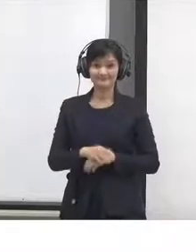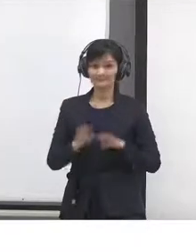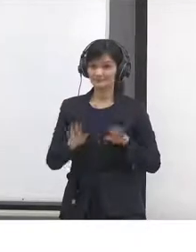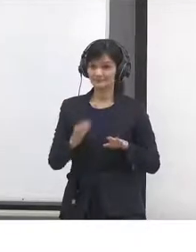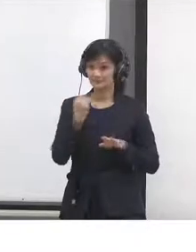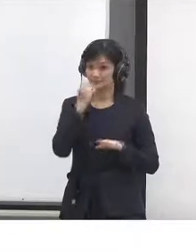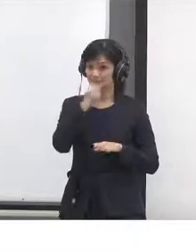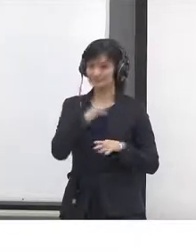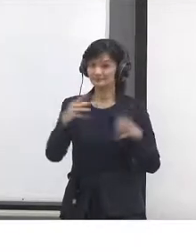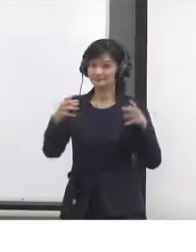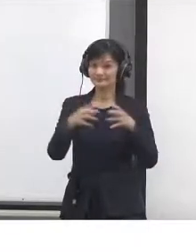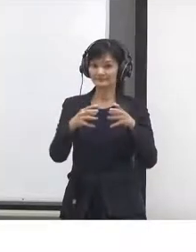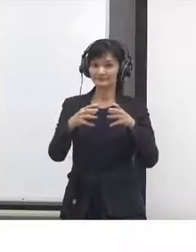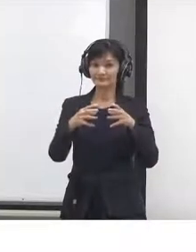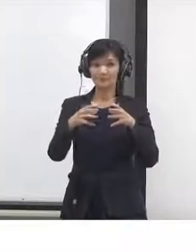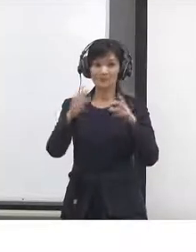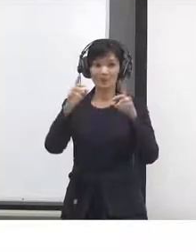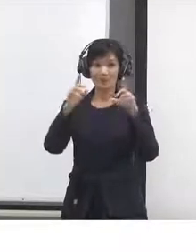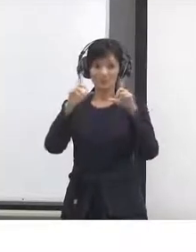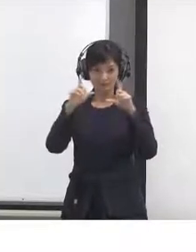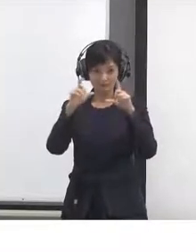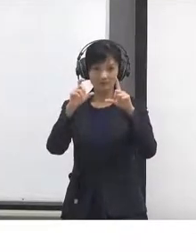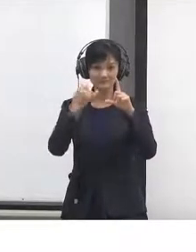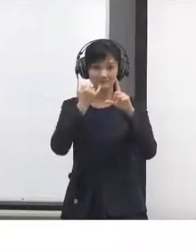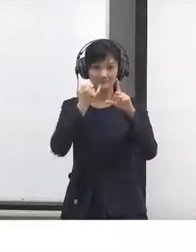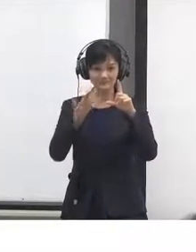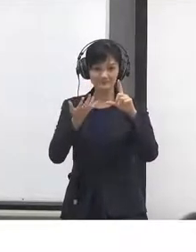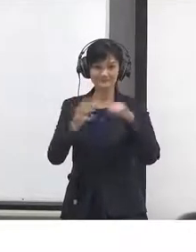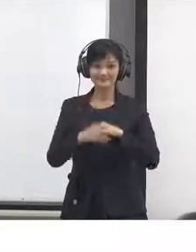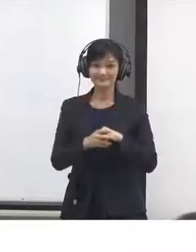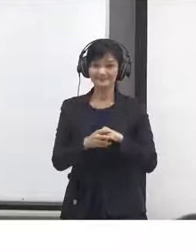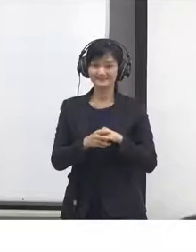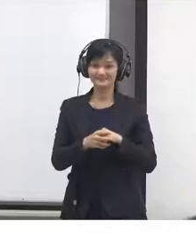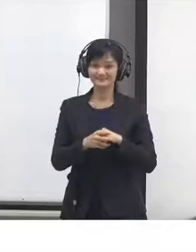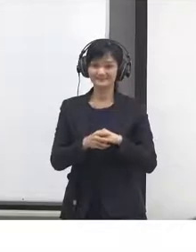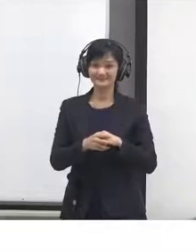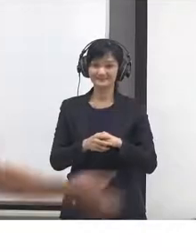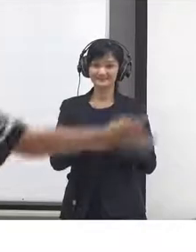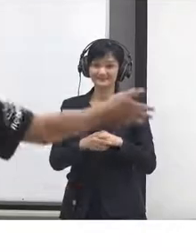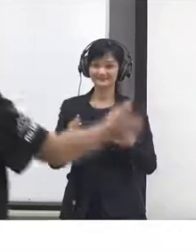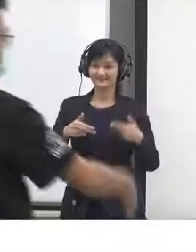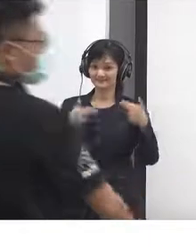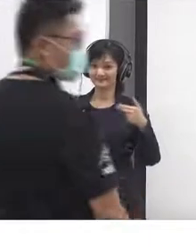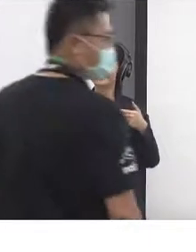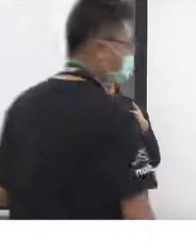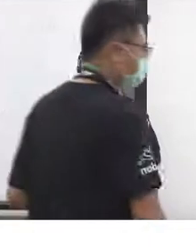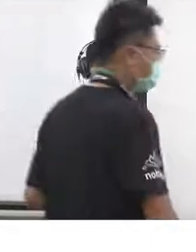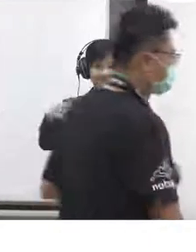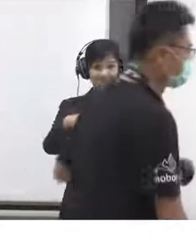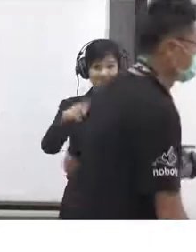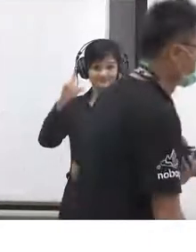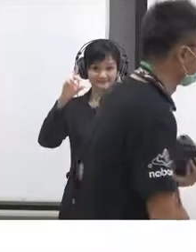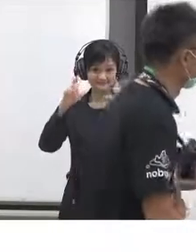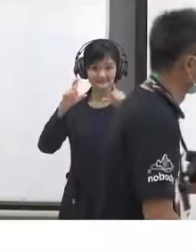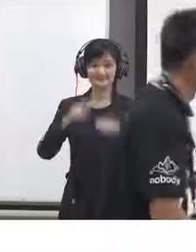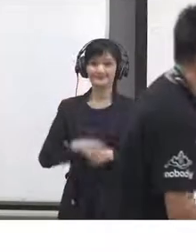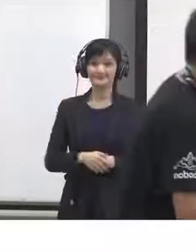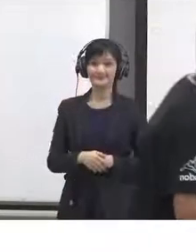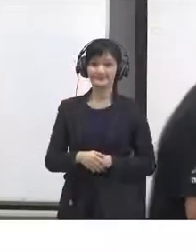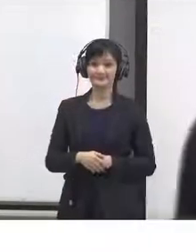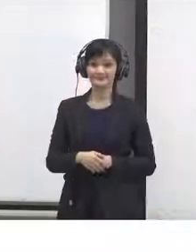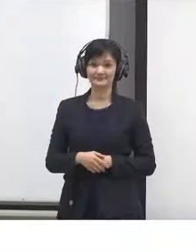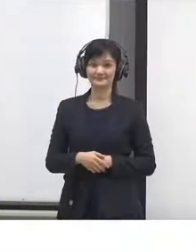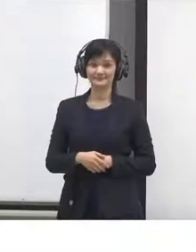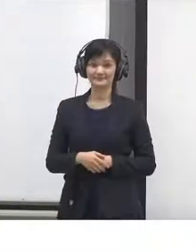I screen grab? Can everybody smile? How do we do that? Okay. Okay. Yeah. Look in the camera. Everybody,